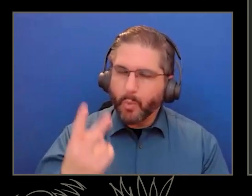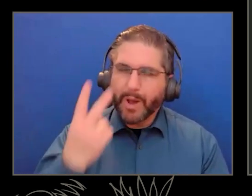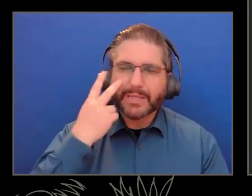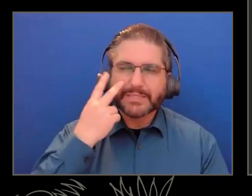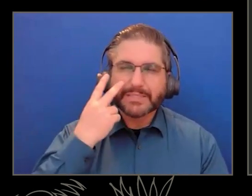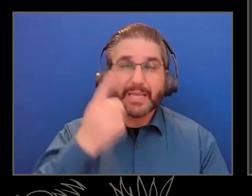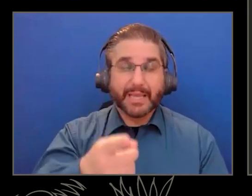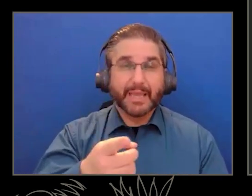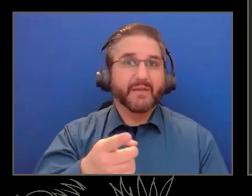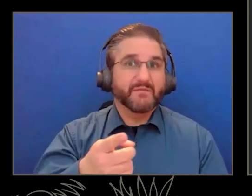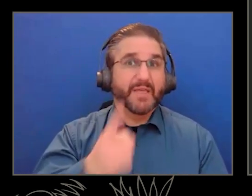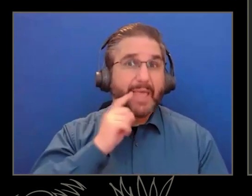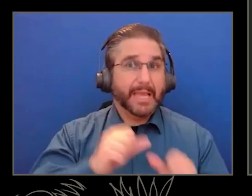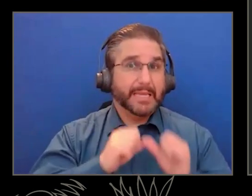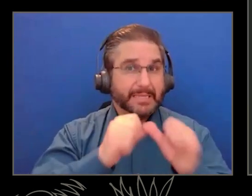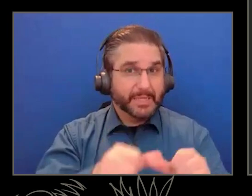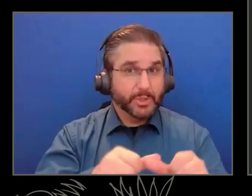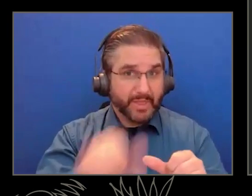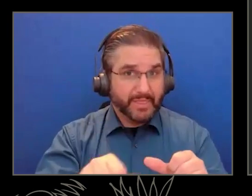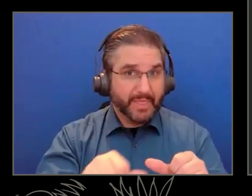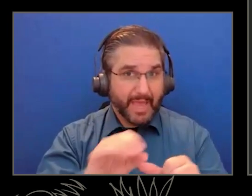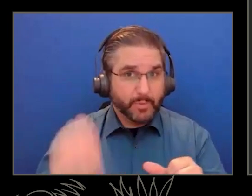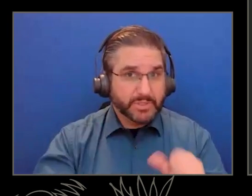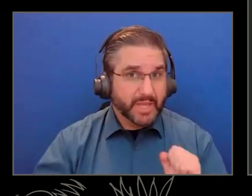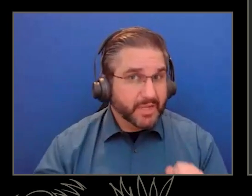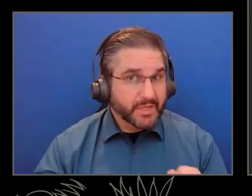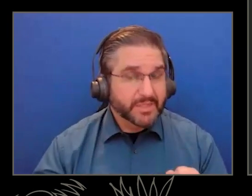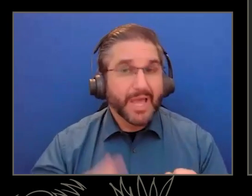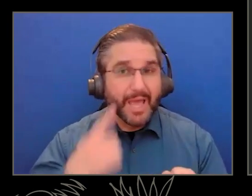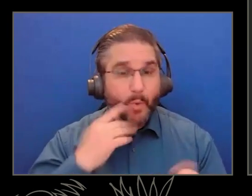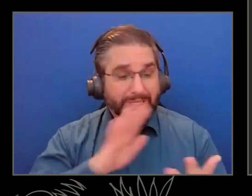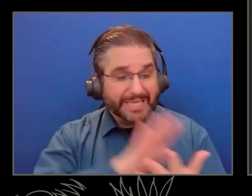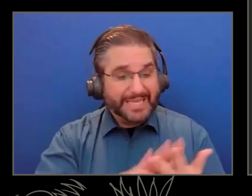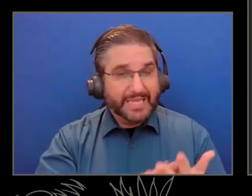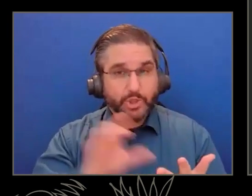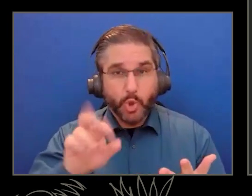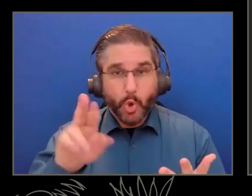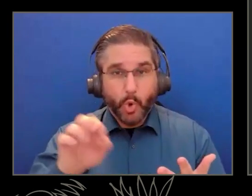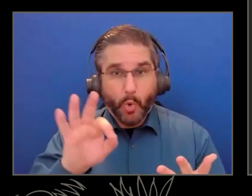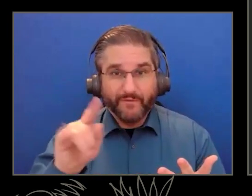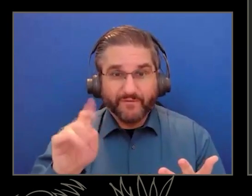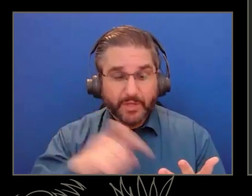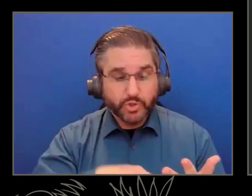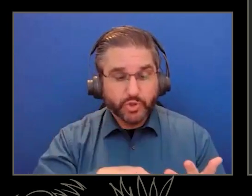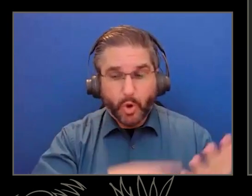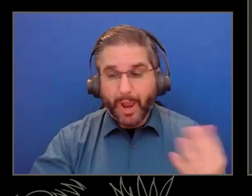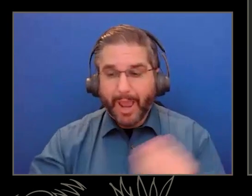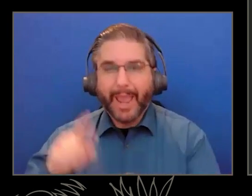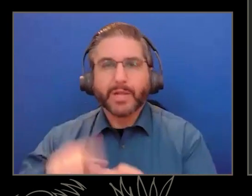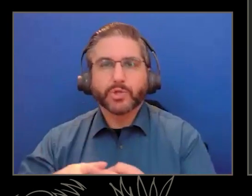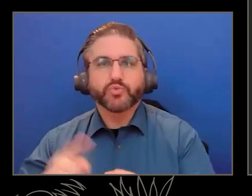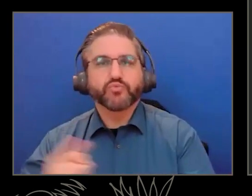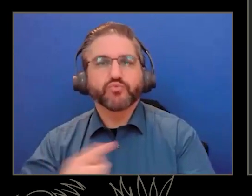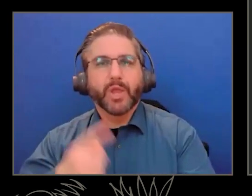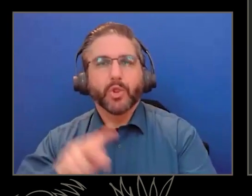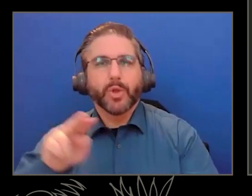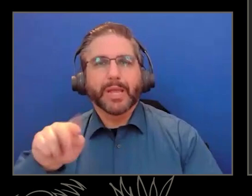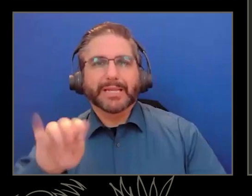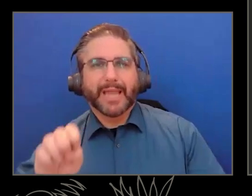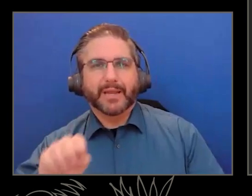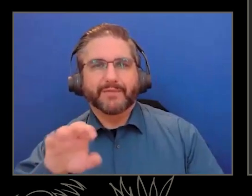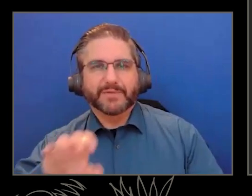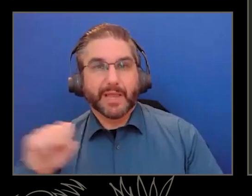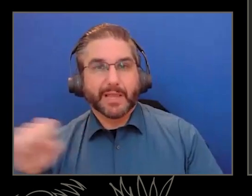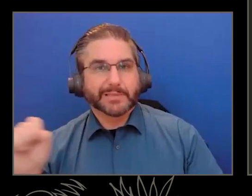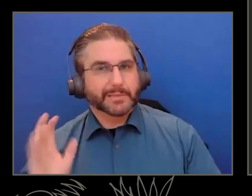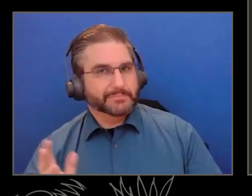if that actually continues now that so many of its core features are being added to native CSS. So we're seeing a